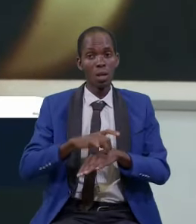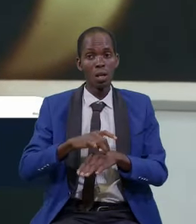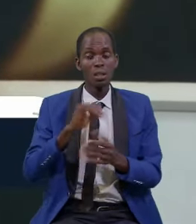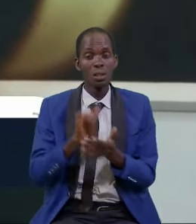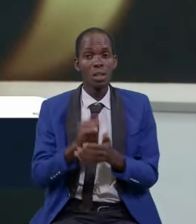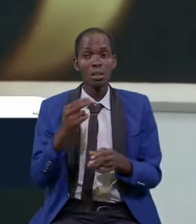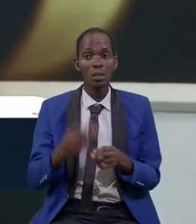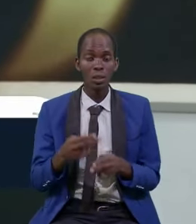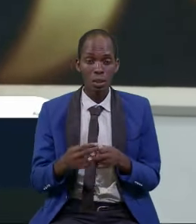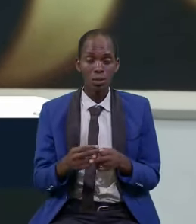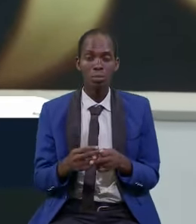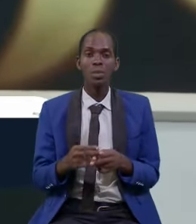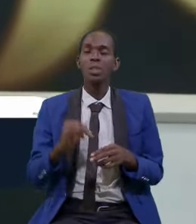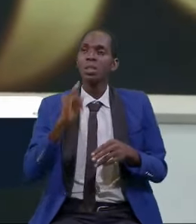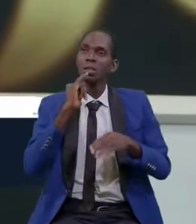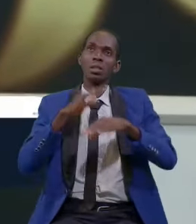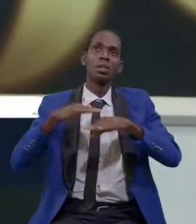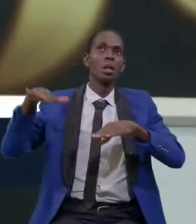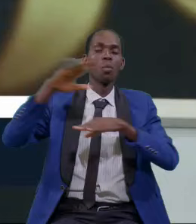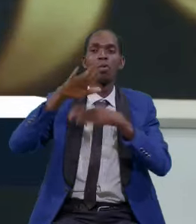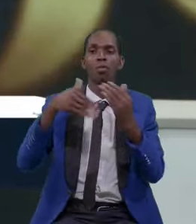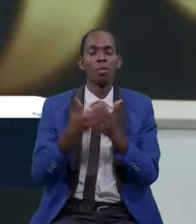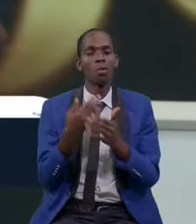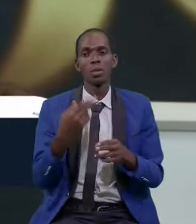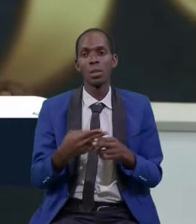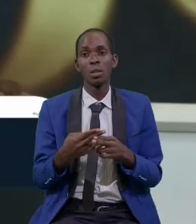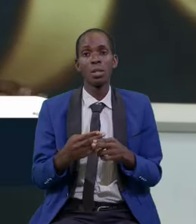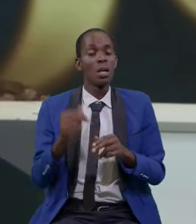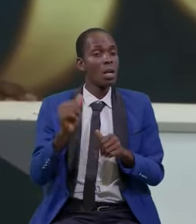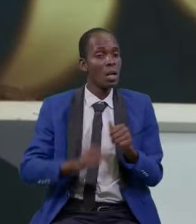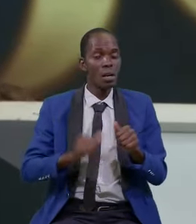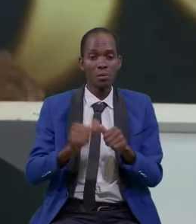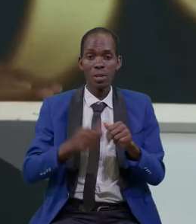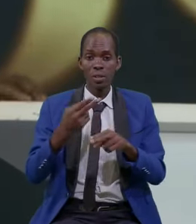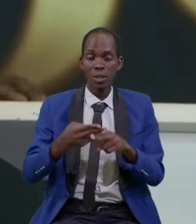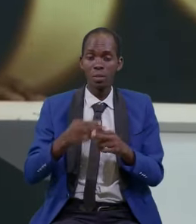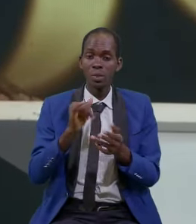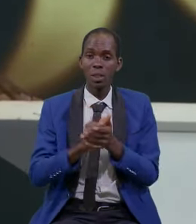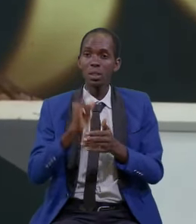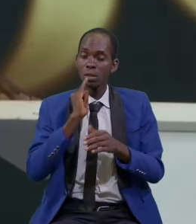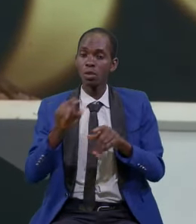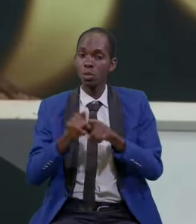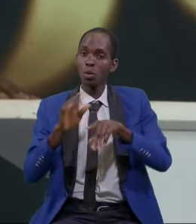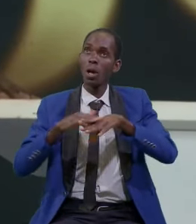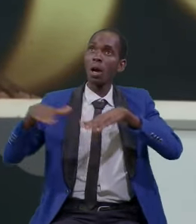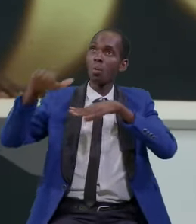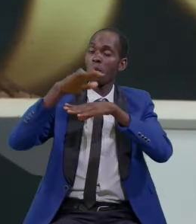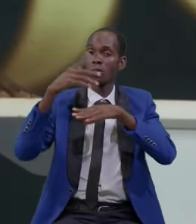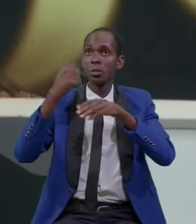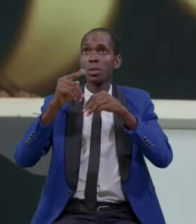every name. Any name beyond the stars, that name is above. All